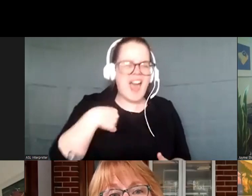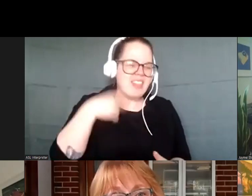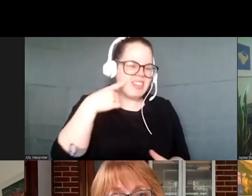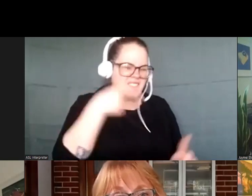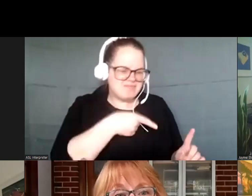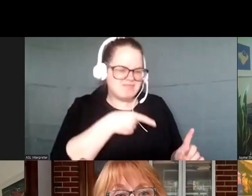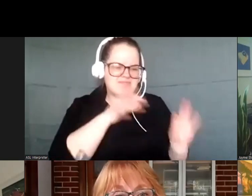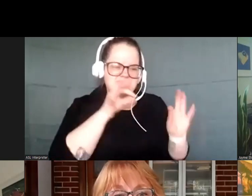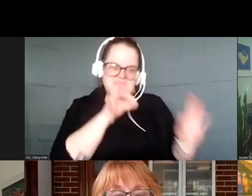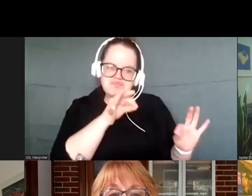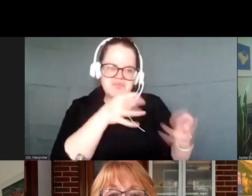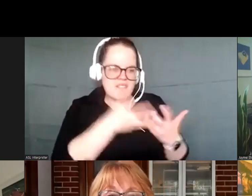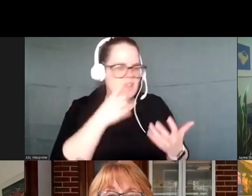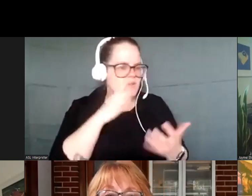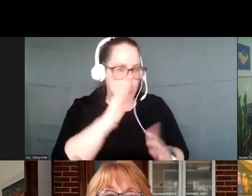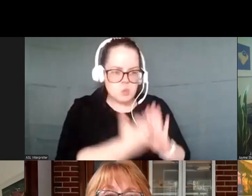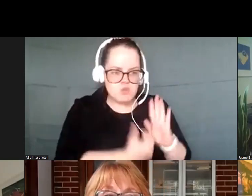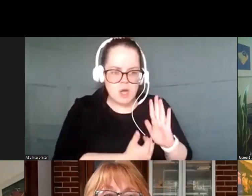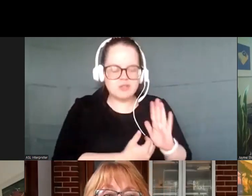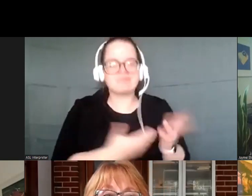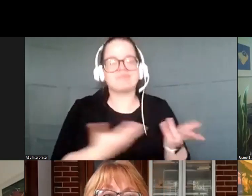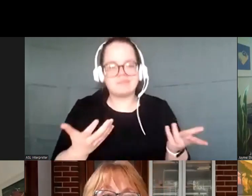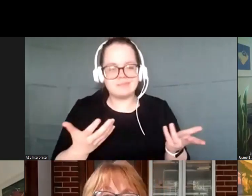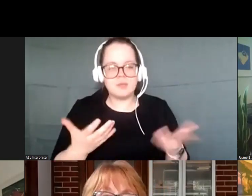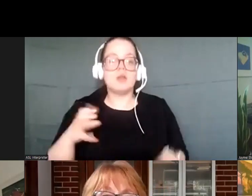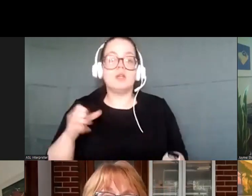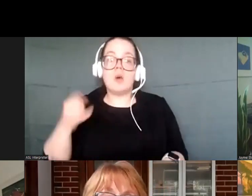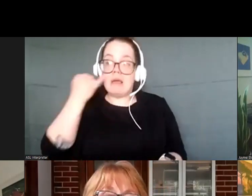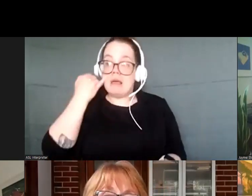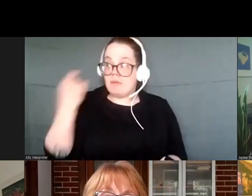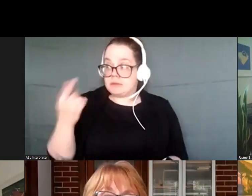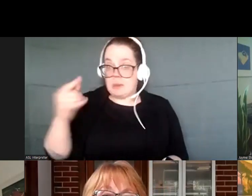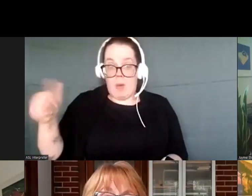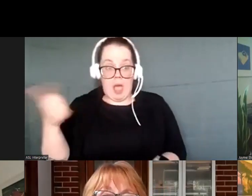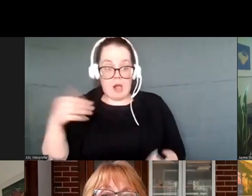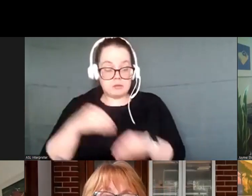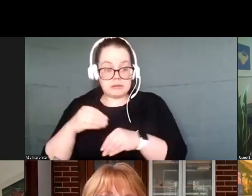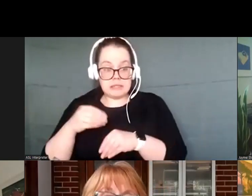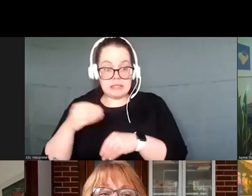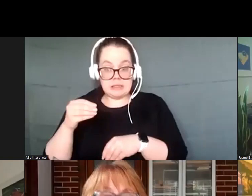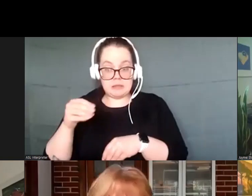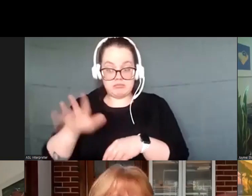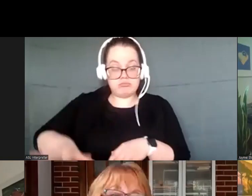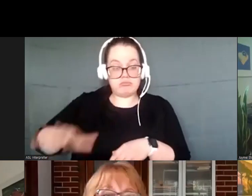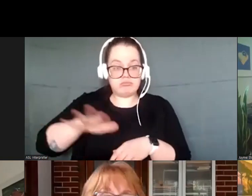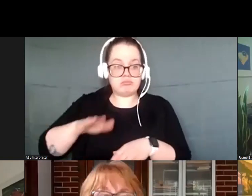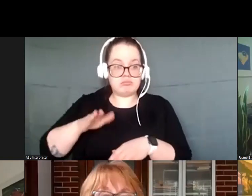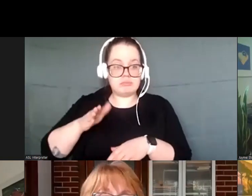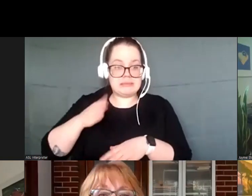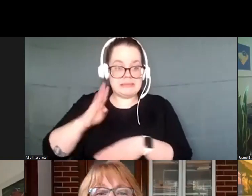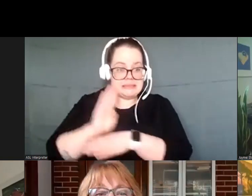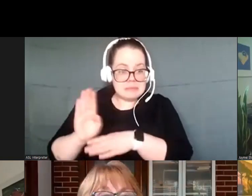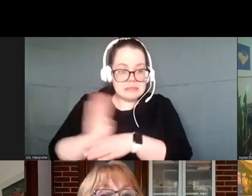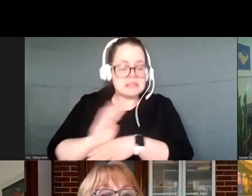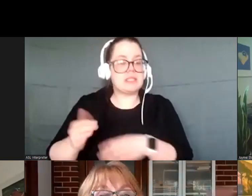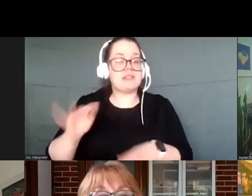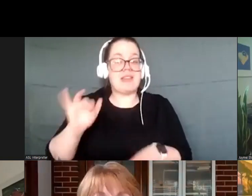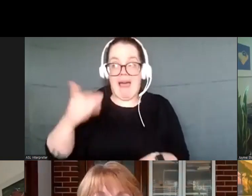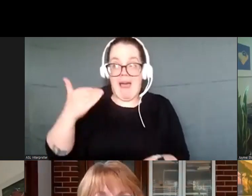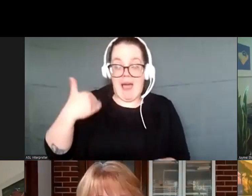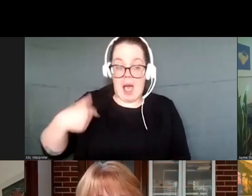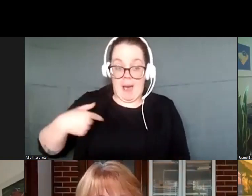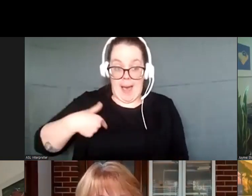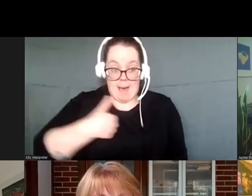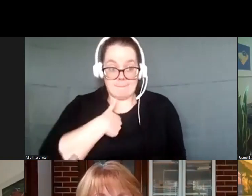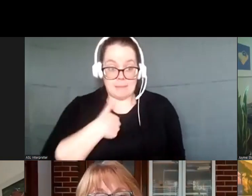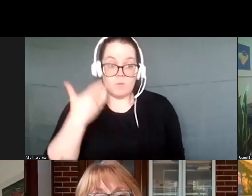in the industry that I know and respect who has either referred me to